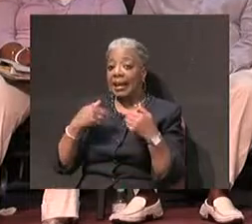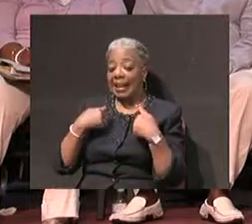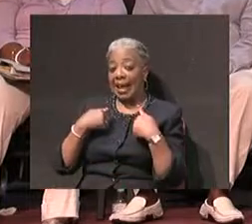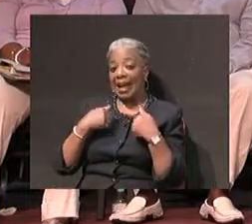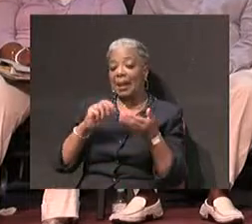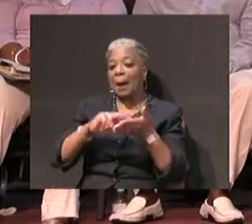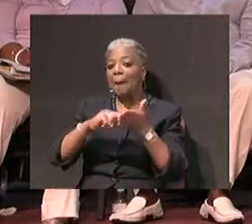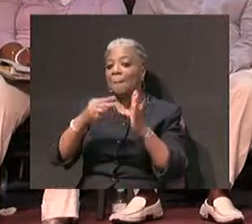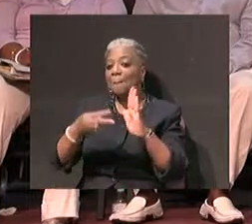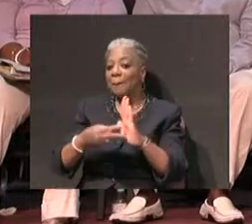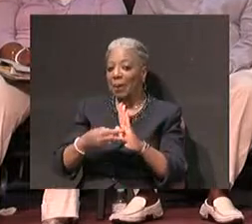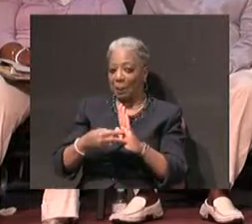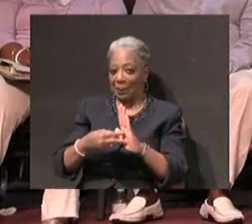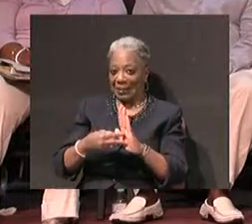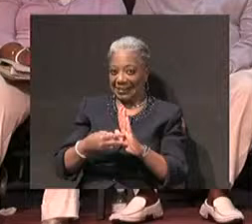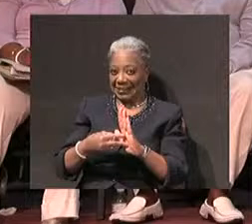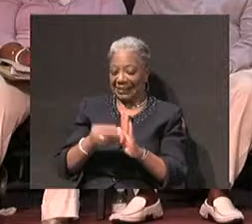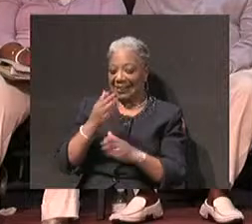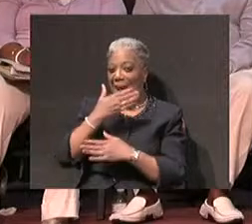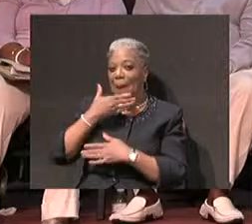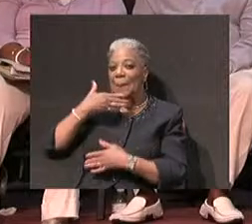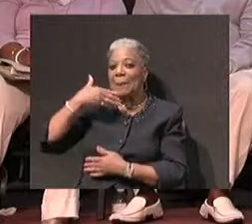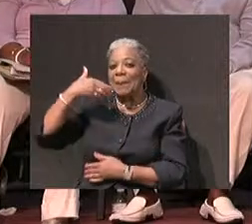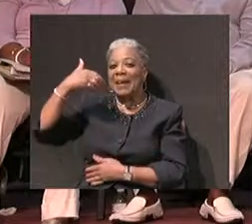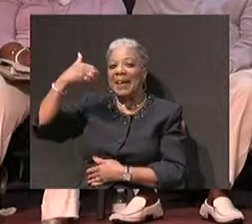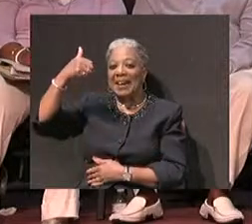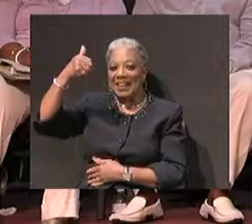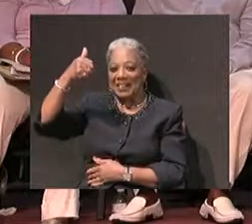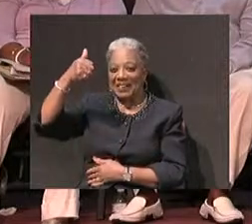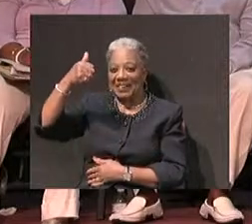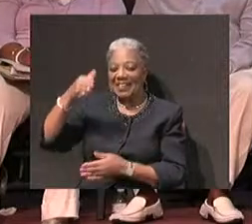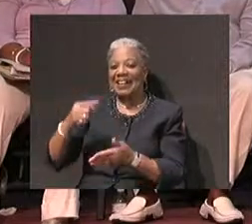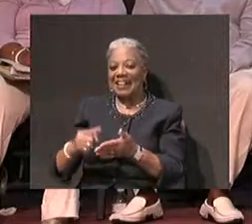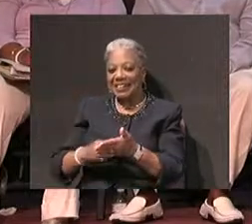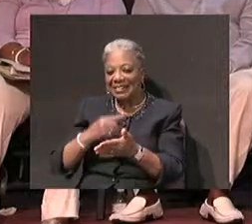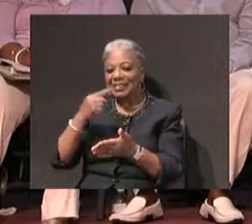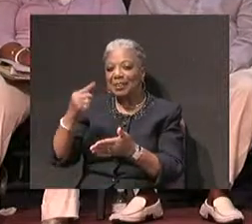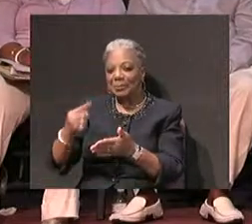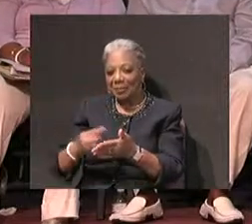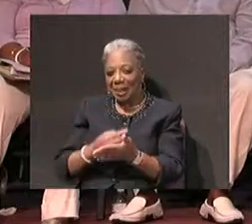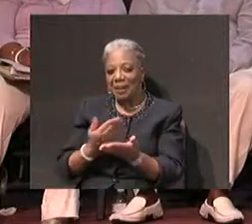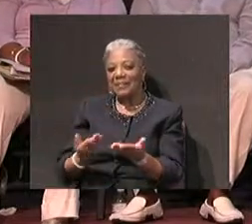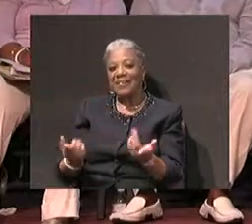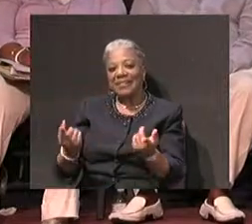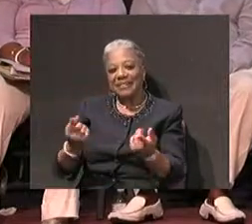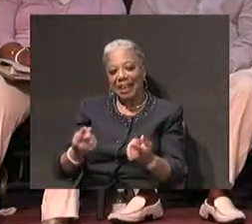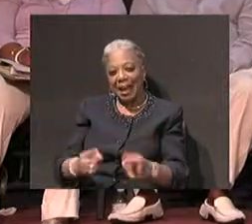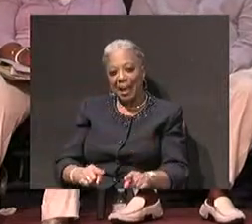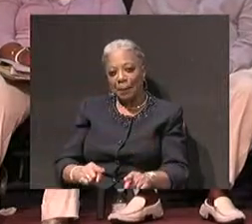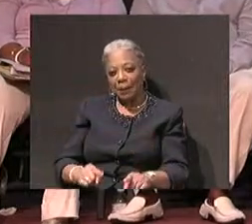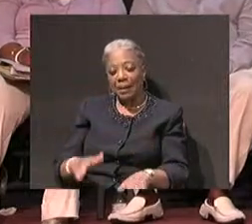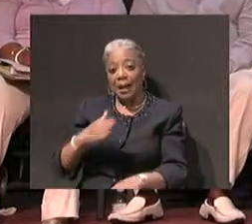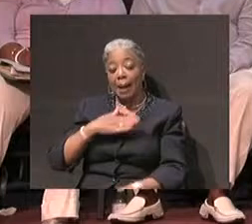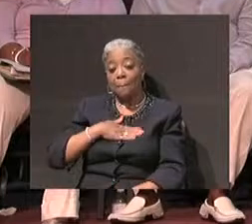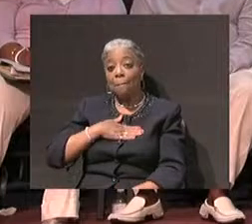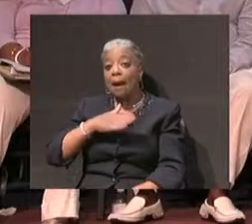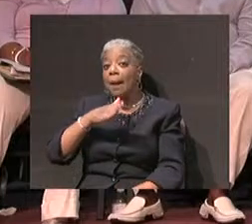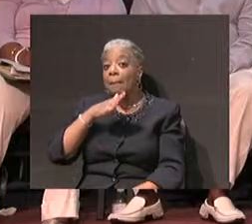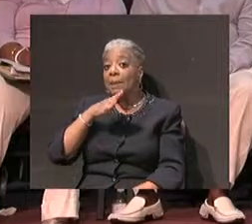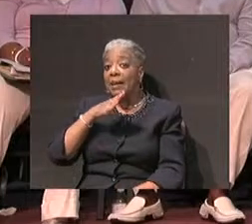purpose. And sometimes things happen. I know that's true with me. If my mother had lived, when she had not died when I was 10,